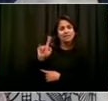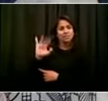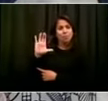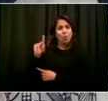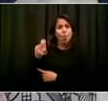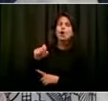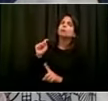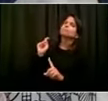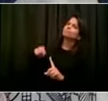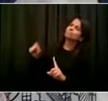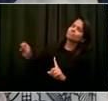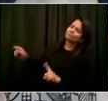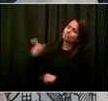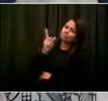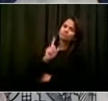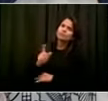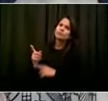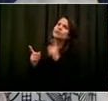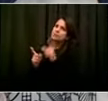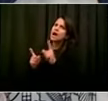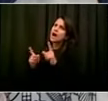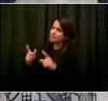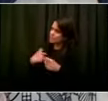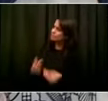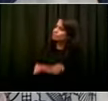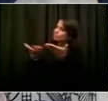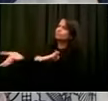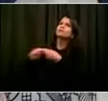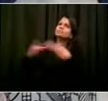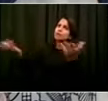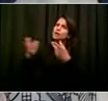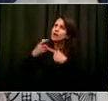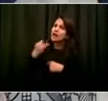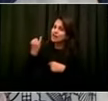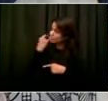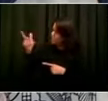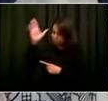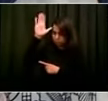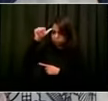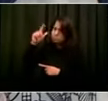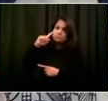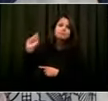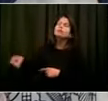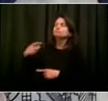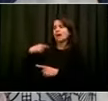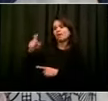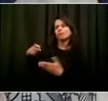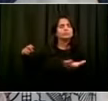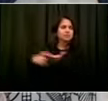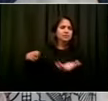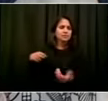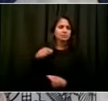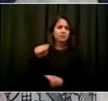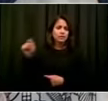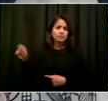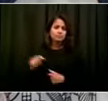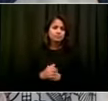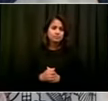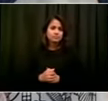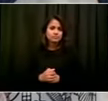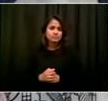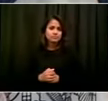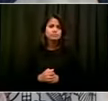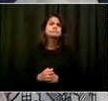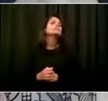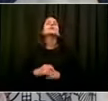they refuse, they're ticketed. If they take the mask and put it on, they keep going on with their lives. For our last question, we'll go to Jeff